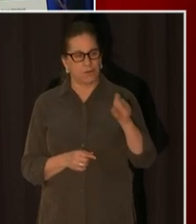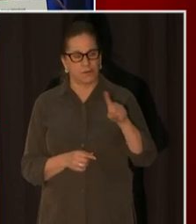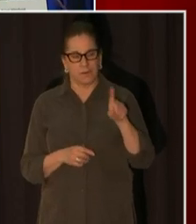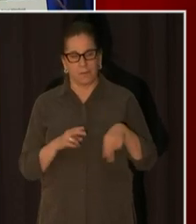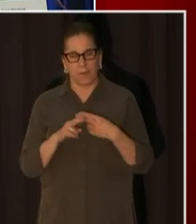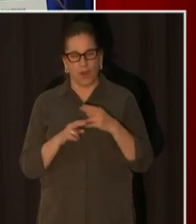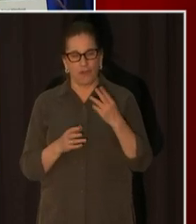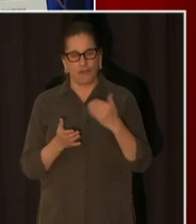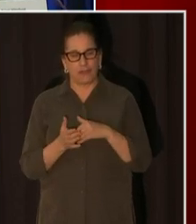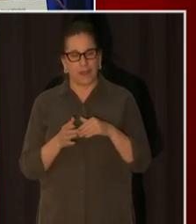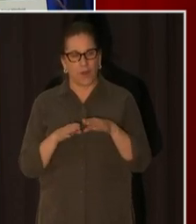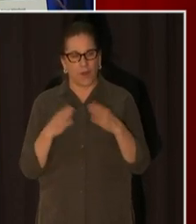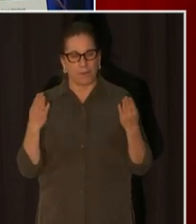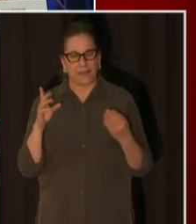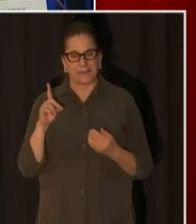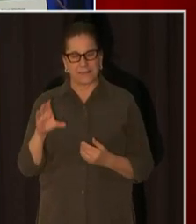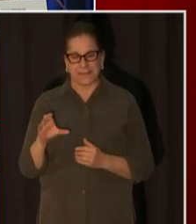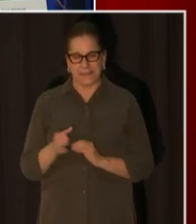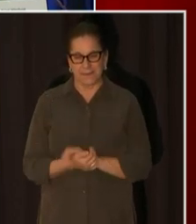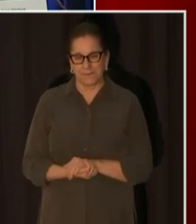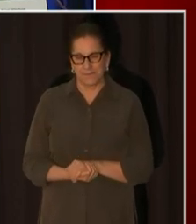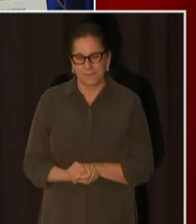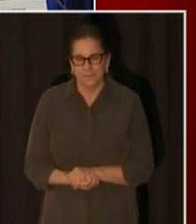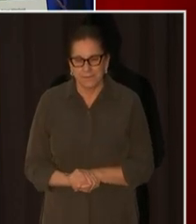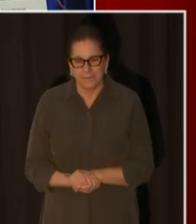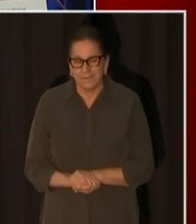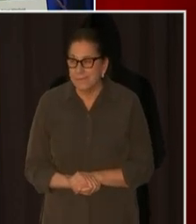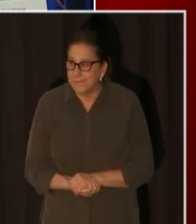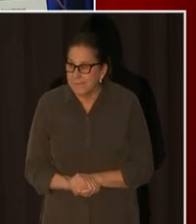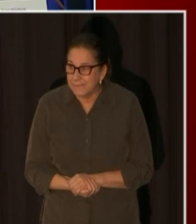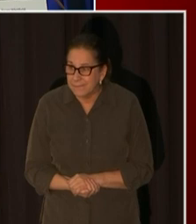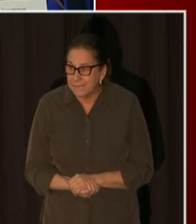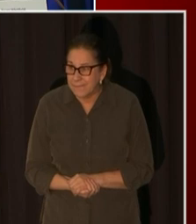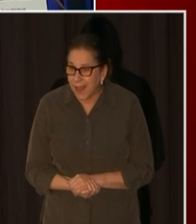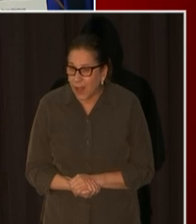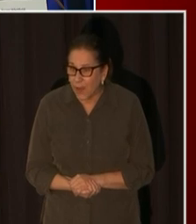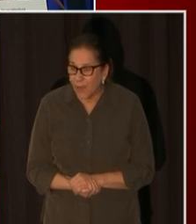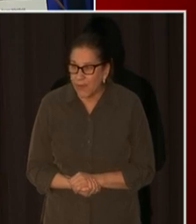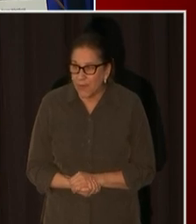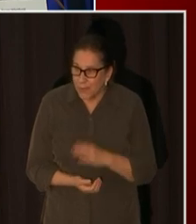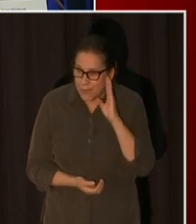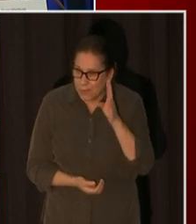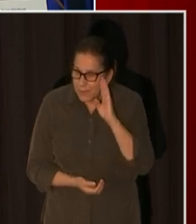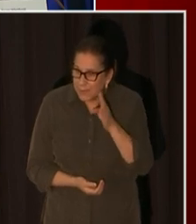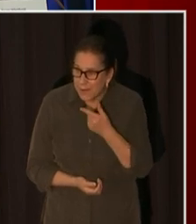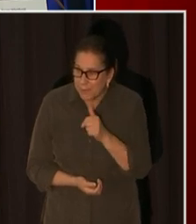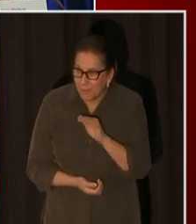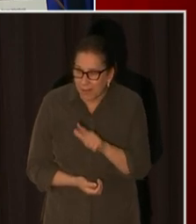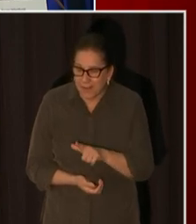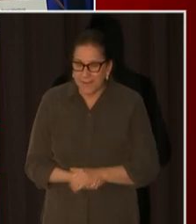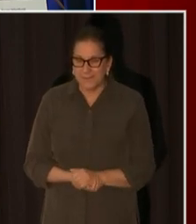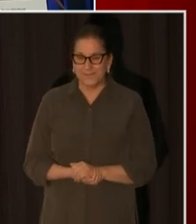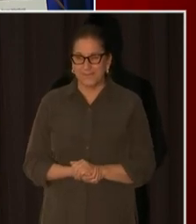us on another seminar, because that was very interesting. But I think, we will put them on coronavirus.com. We will put them on our